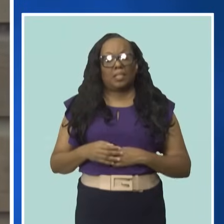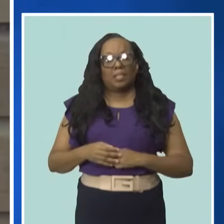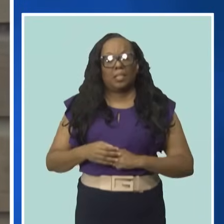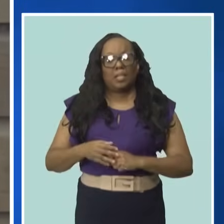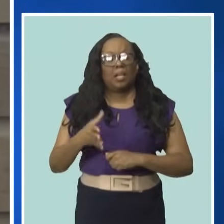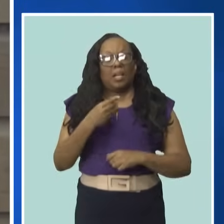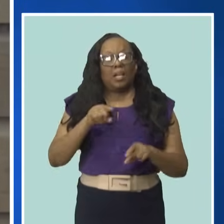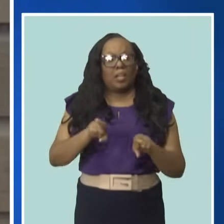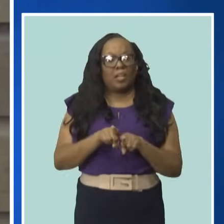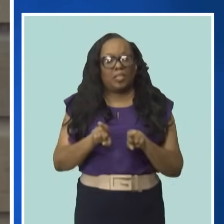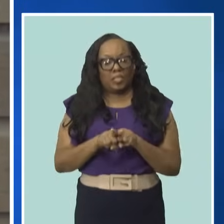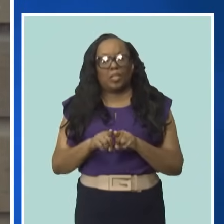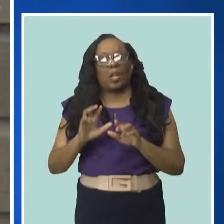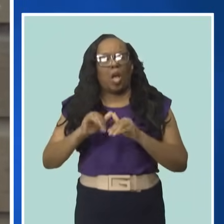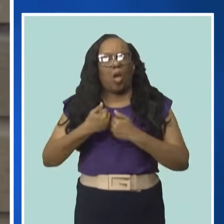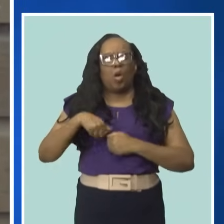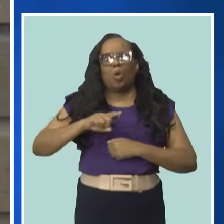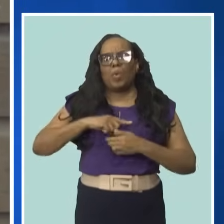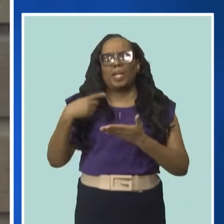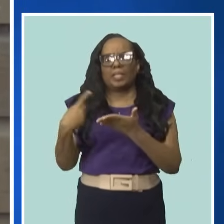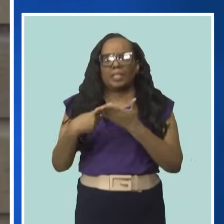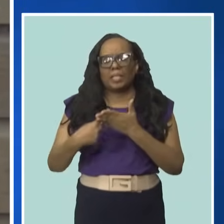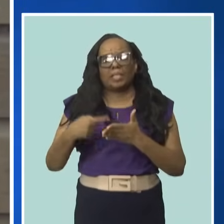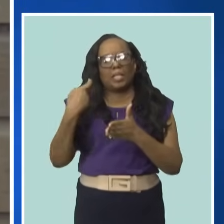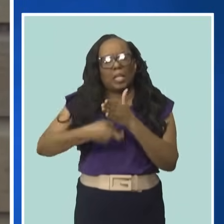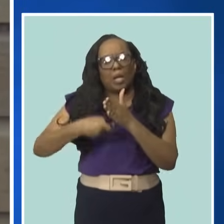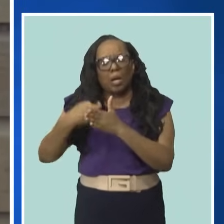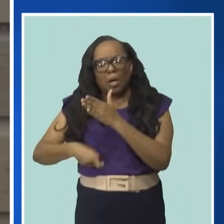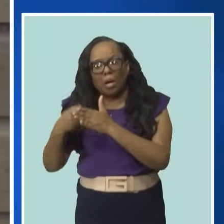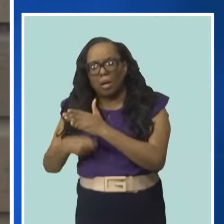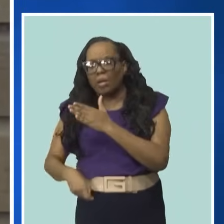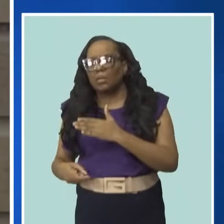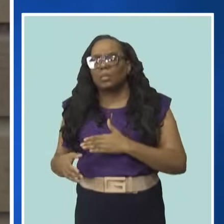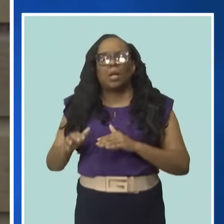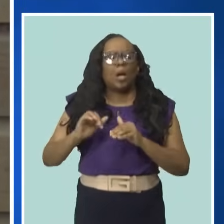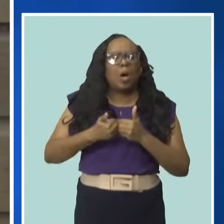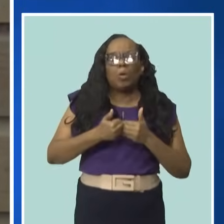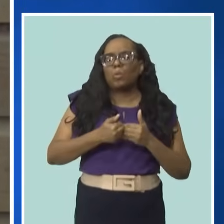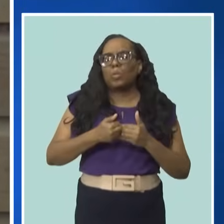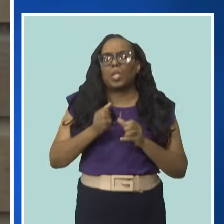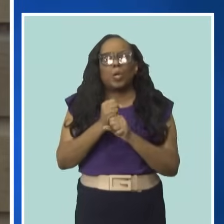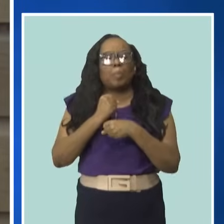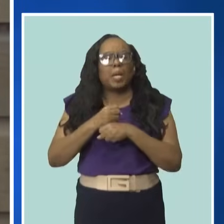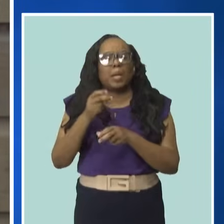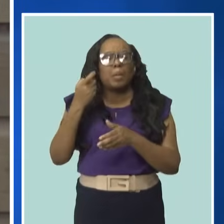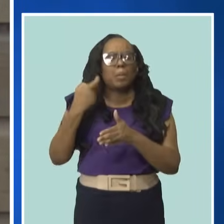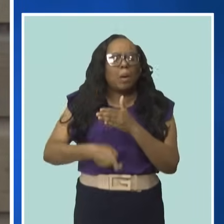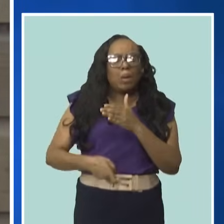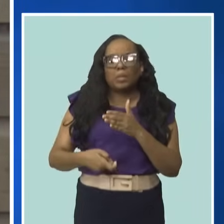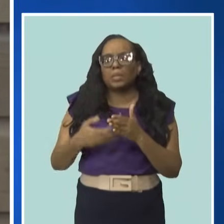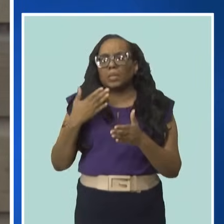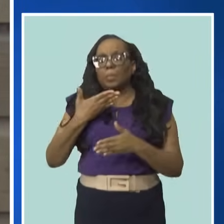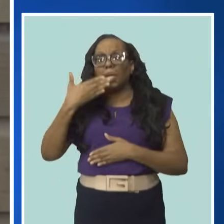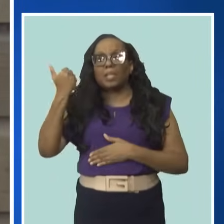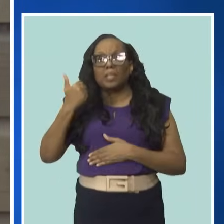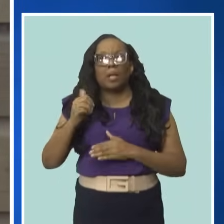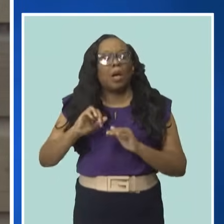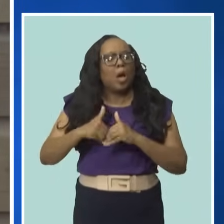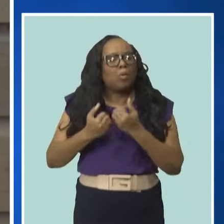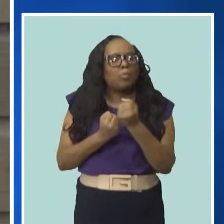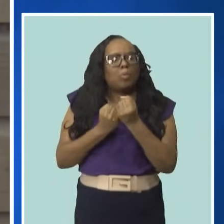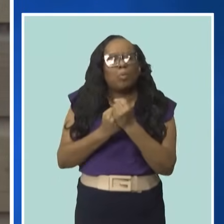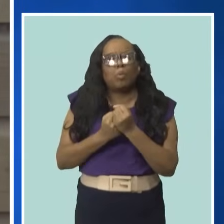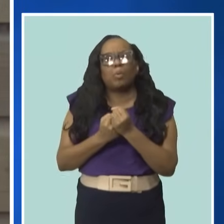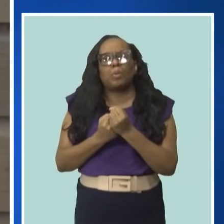as we talk about prices, we talk about affordability. How do we support those who are right here at home